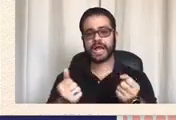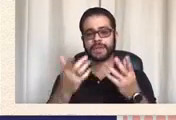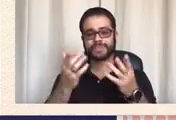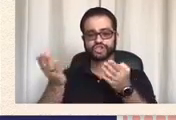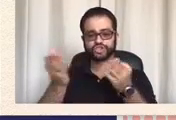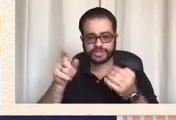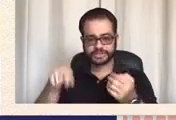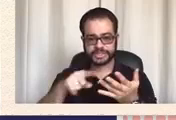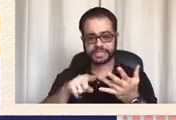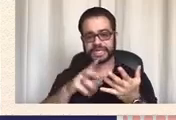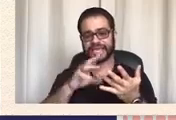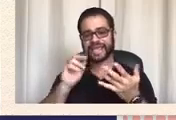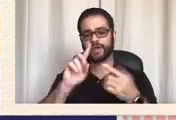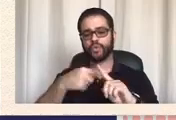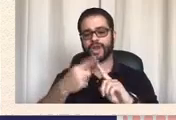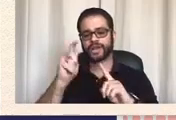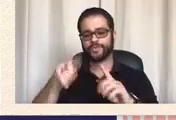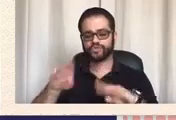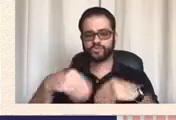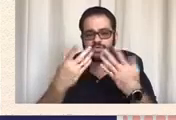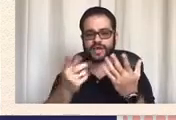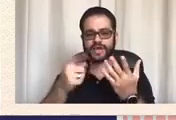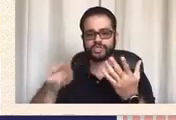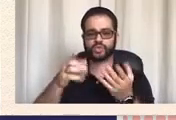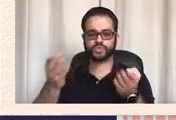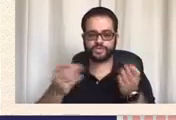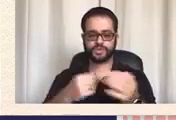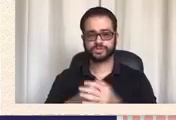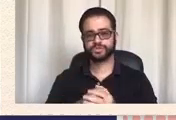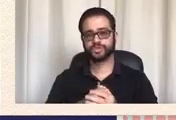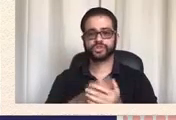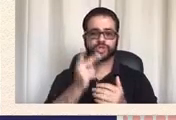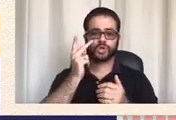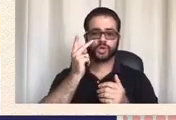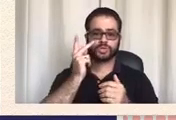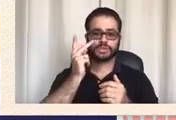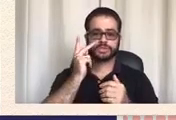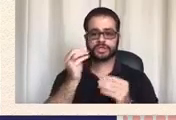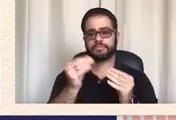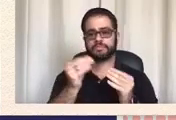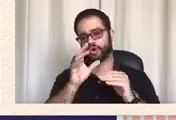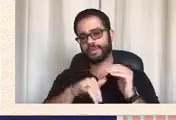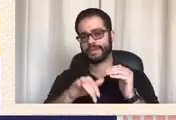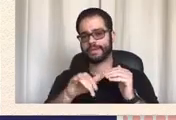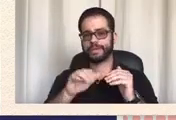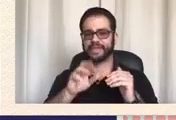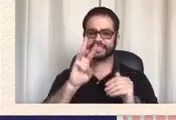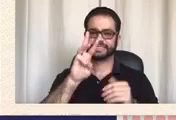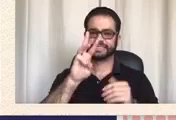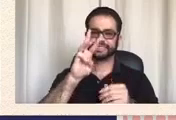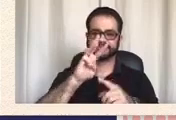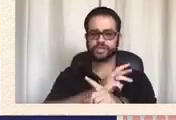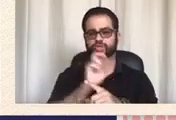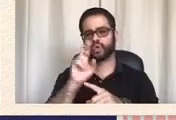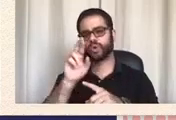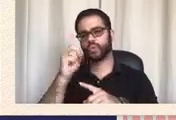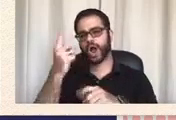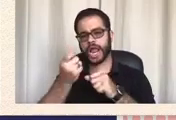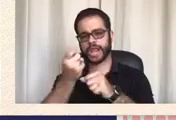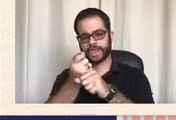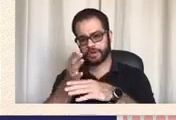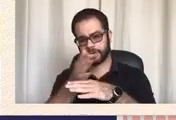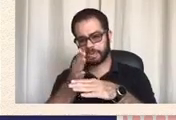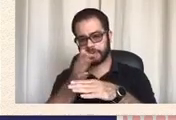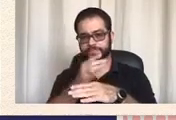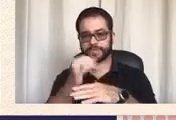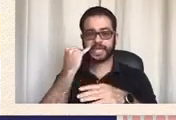be provided. So looking at either more or less of 6 months or 12 months. And if waitlisted while in school, you're